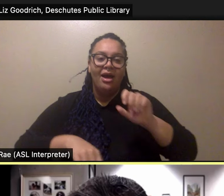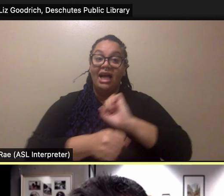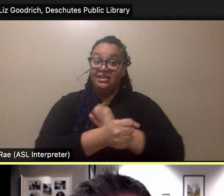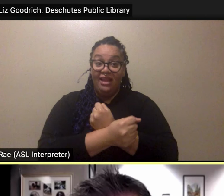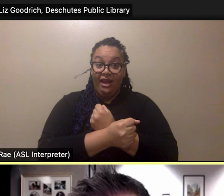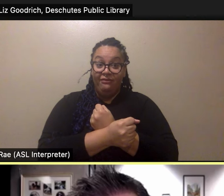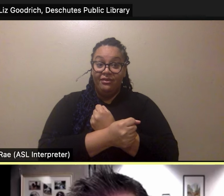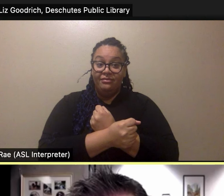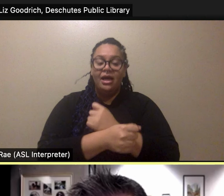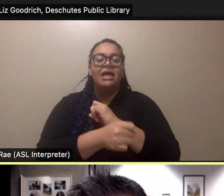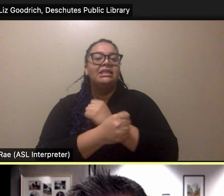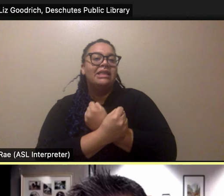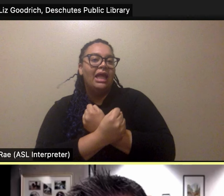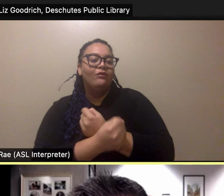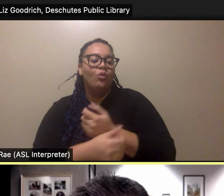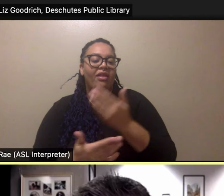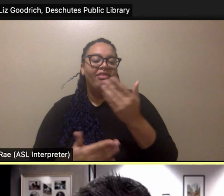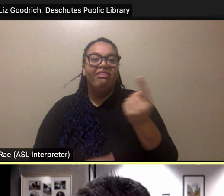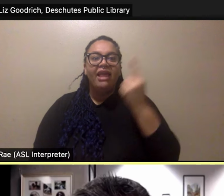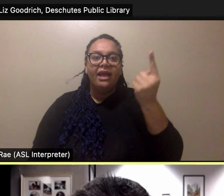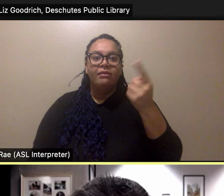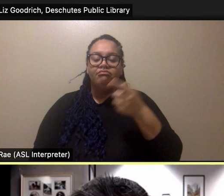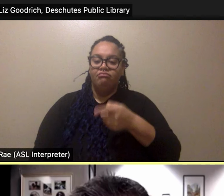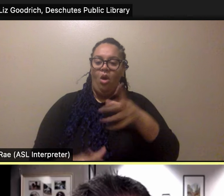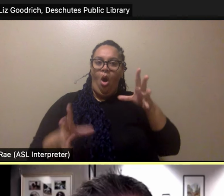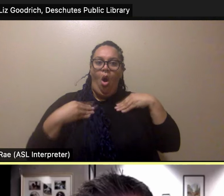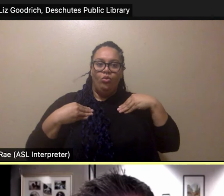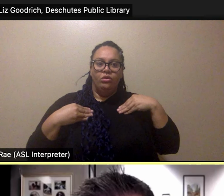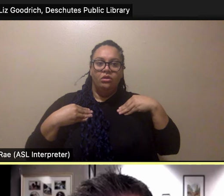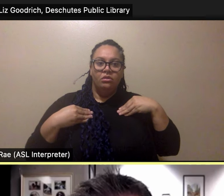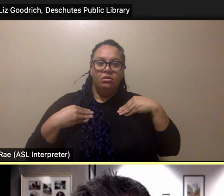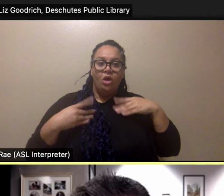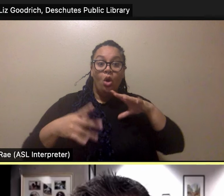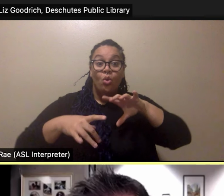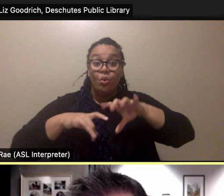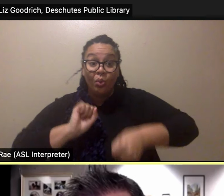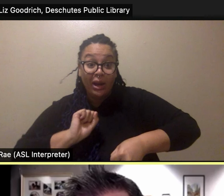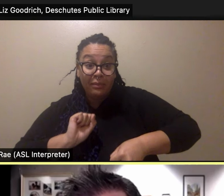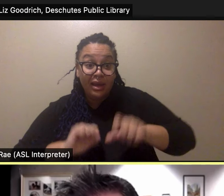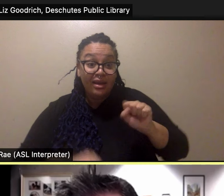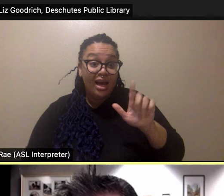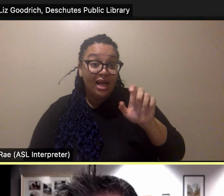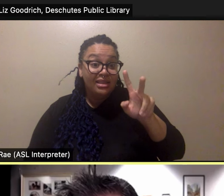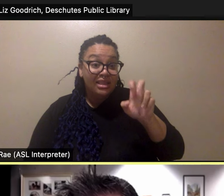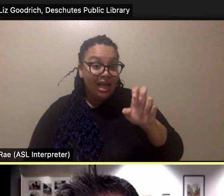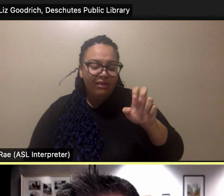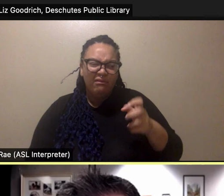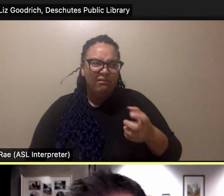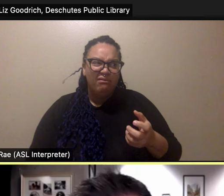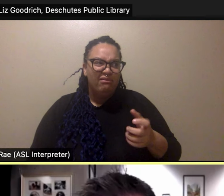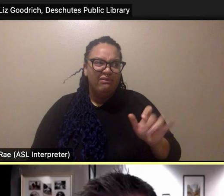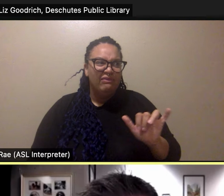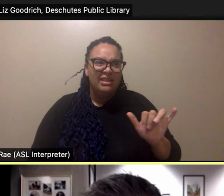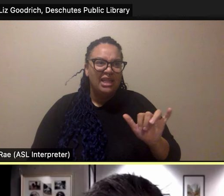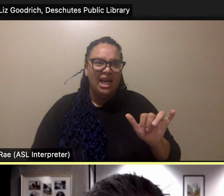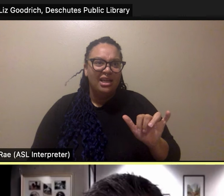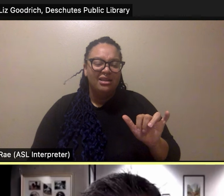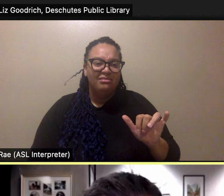ruled. Slaves were property. Raping a slave was at worst trespassing on someone else's property.